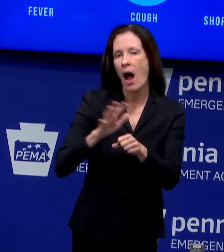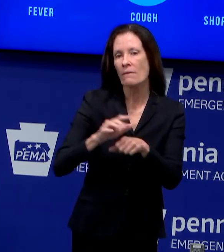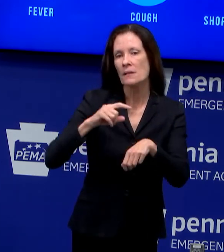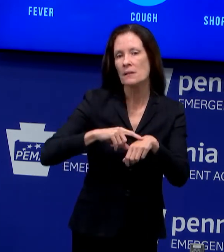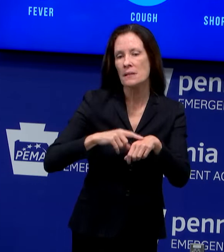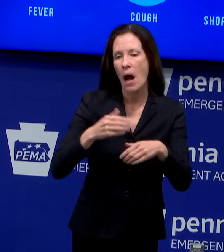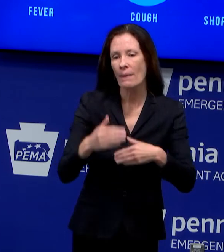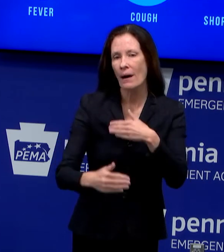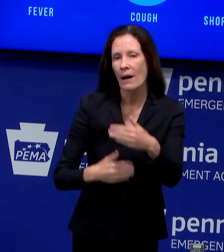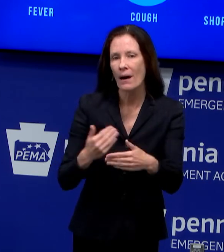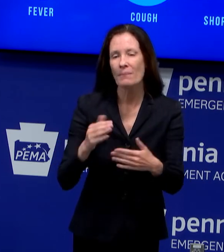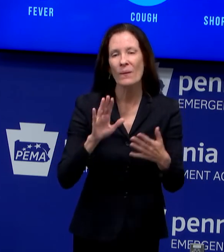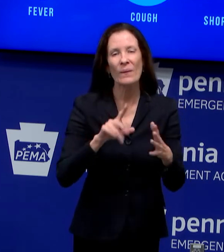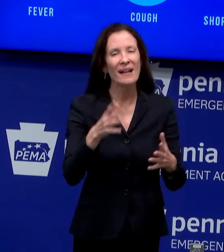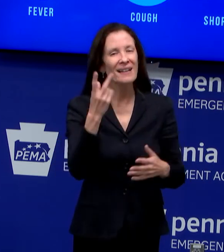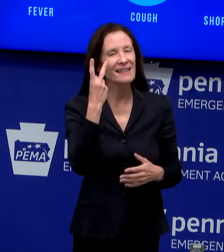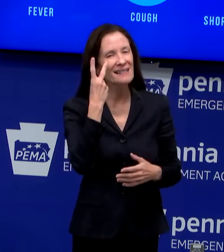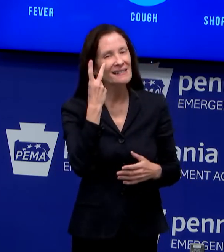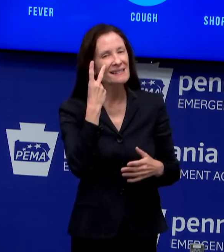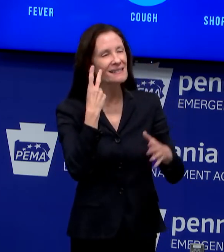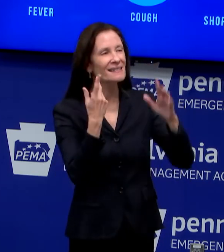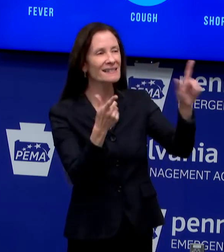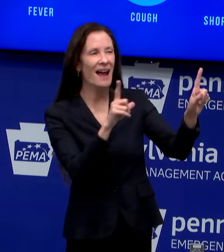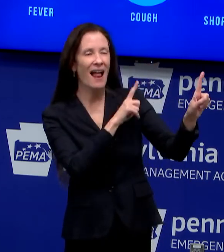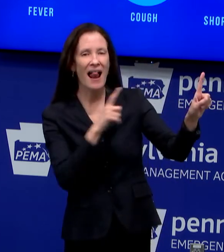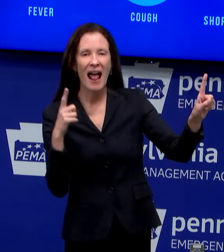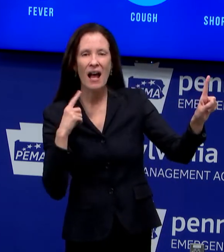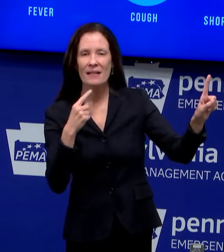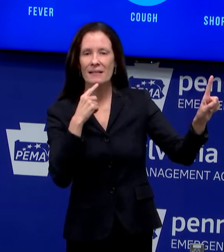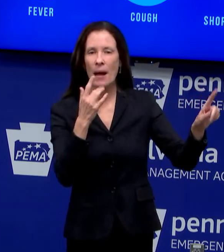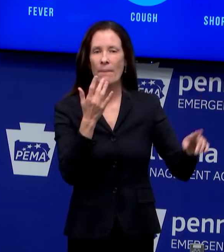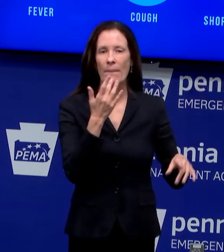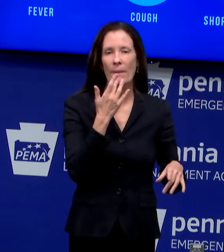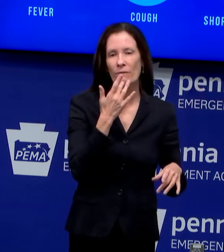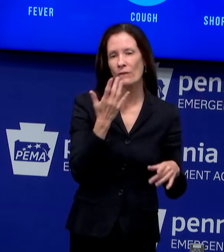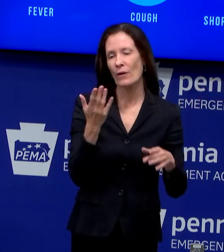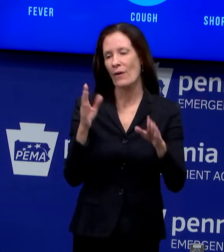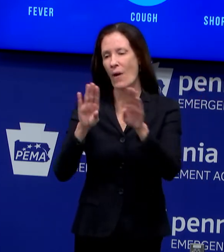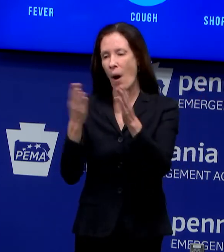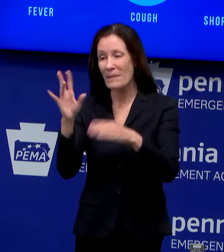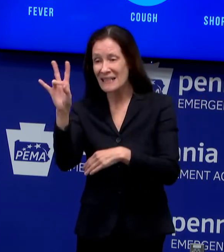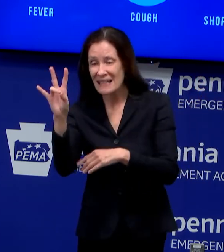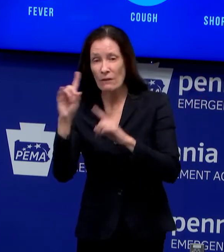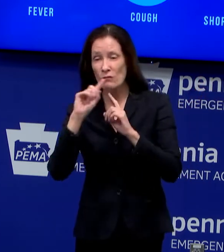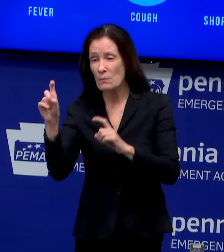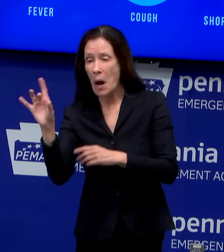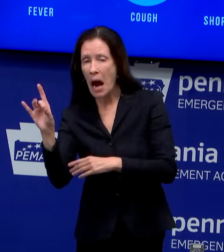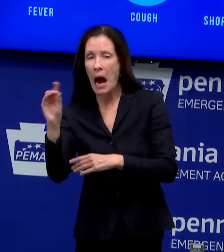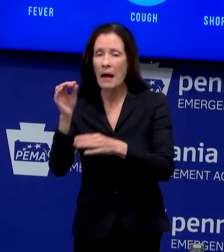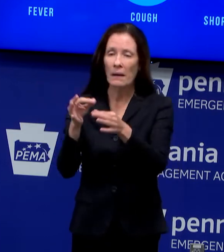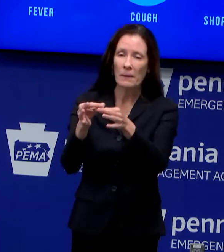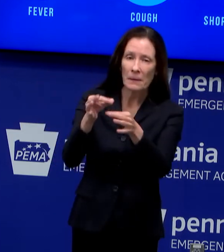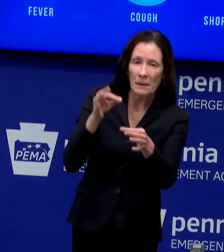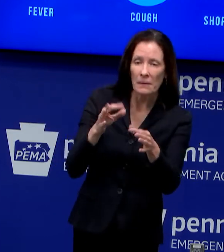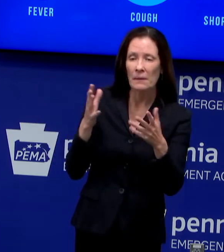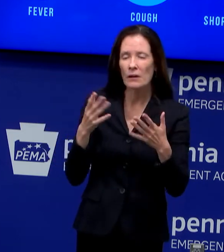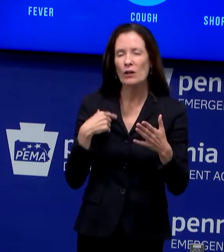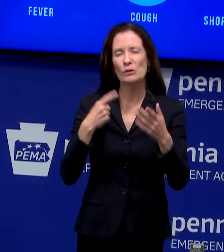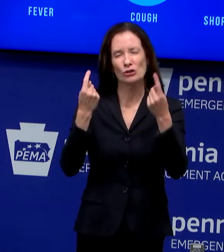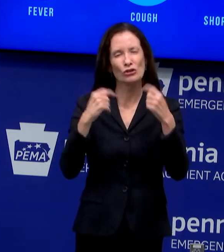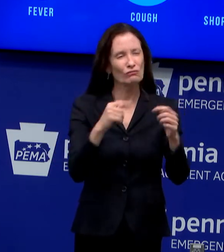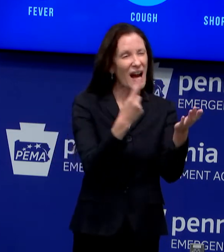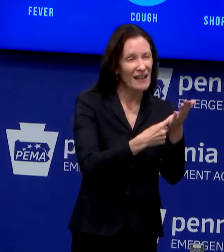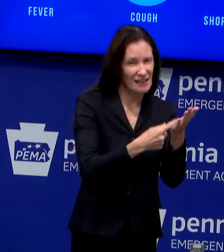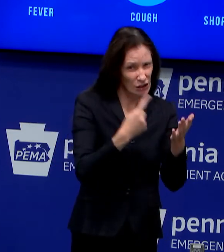7 a.m. on Election Day, but I would love to see it moved up way before that so that counties do have the